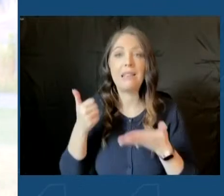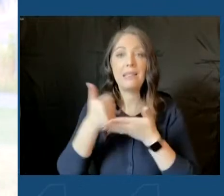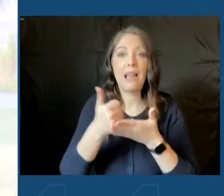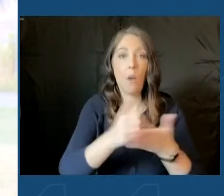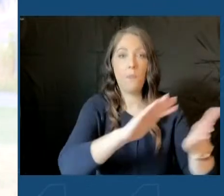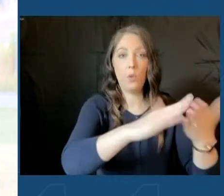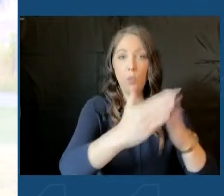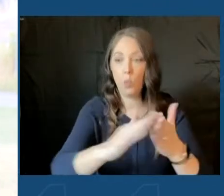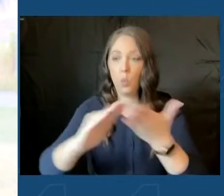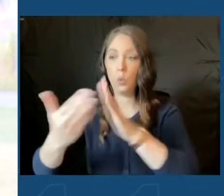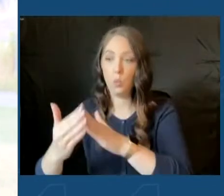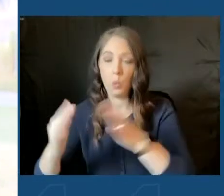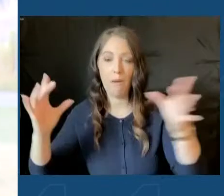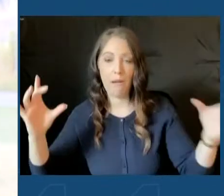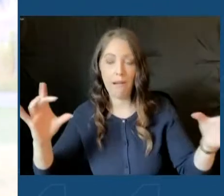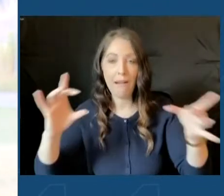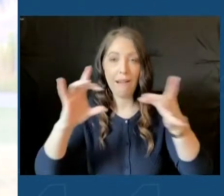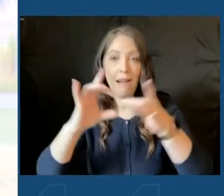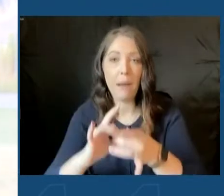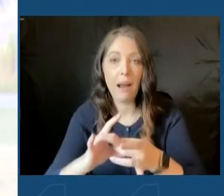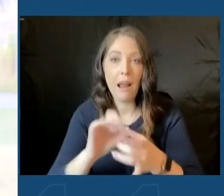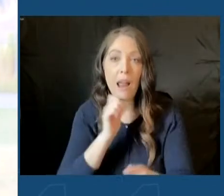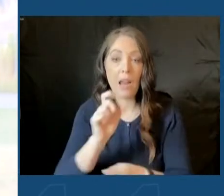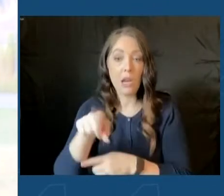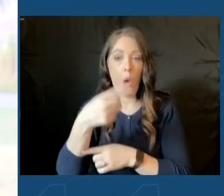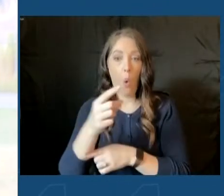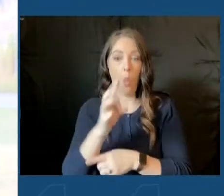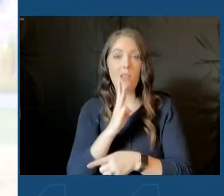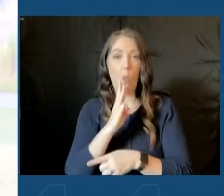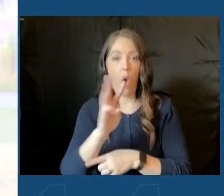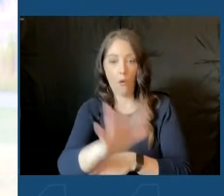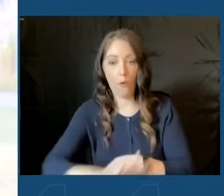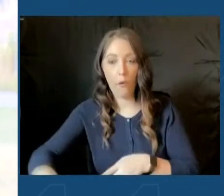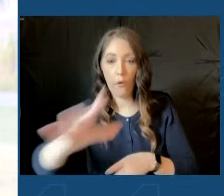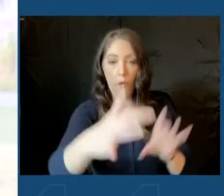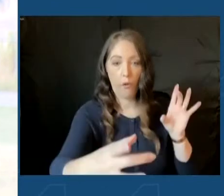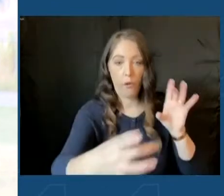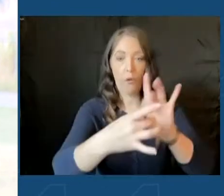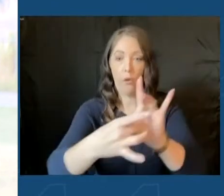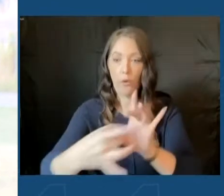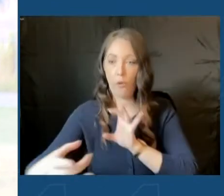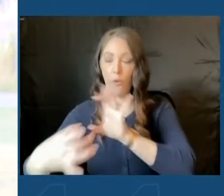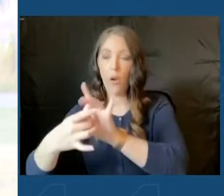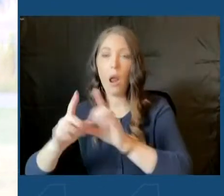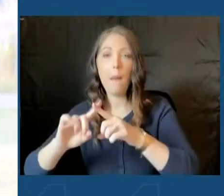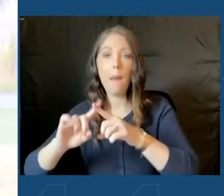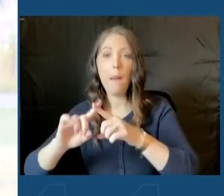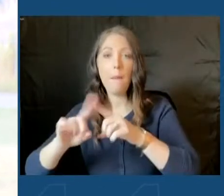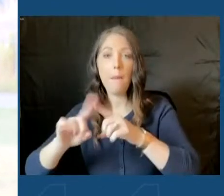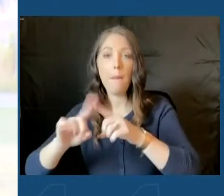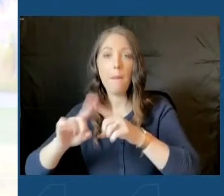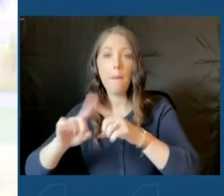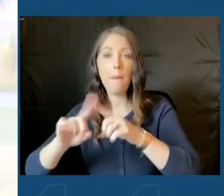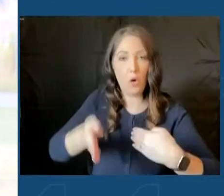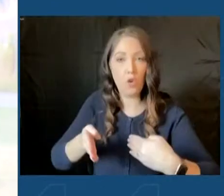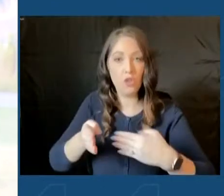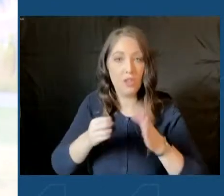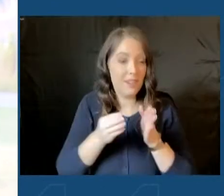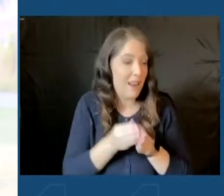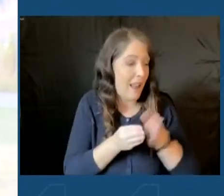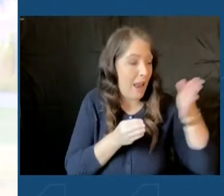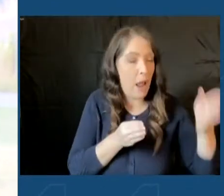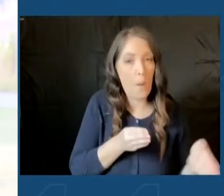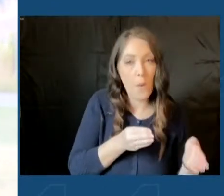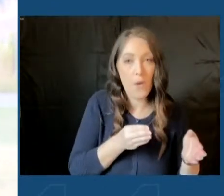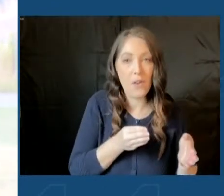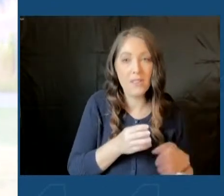communities, both not only to the waterfront, but people, neighbors, right? One body of water, the Buffalo River, out